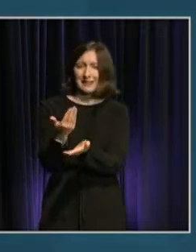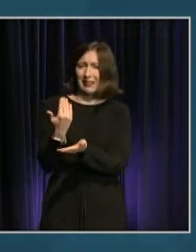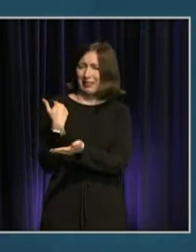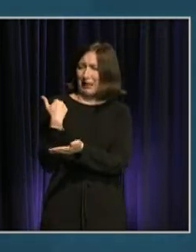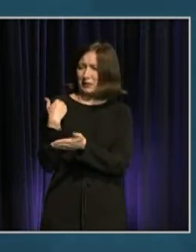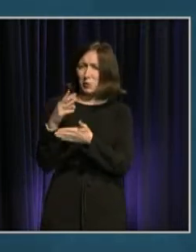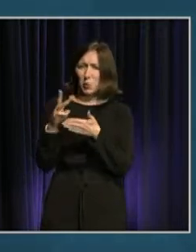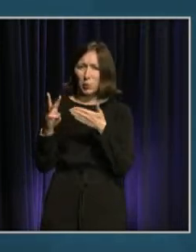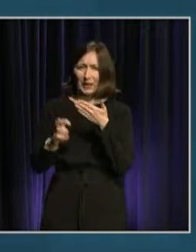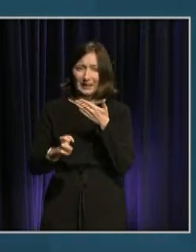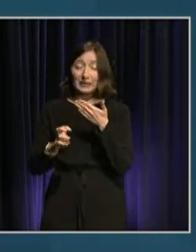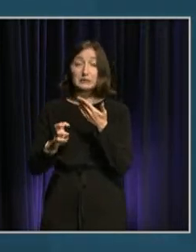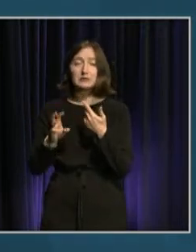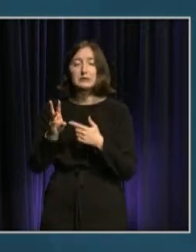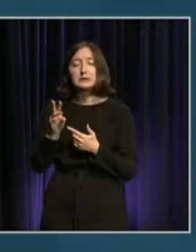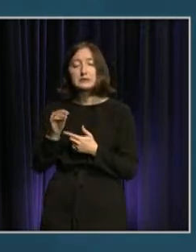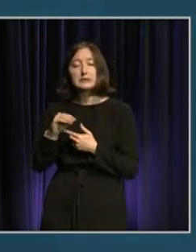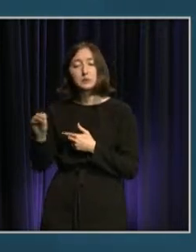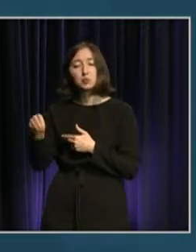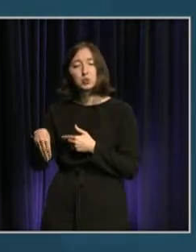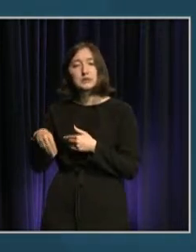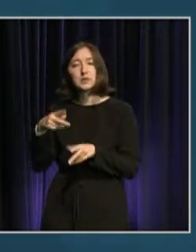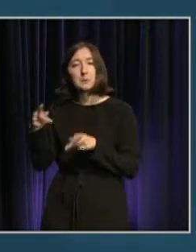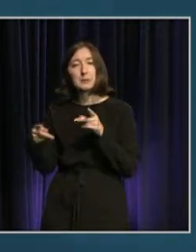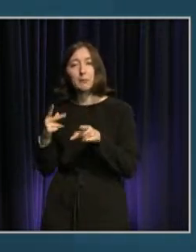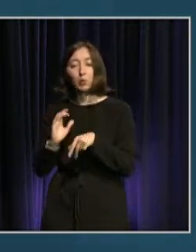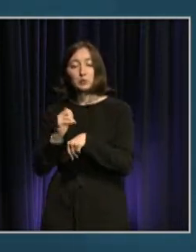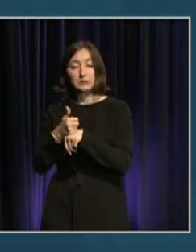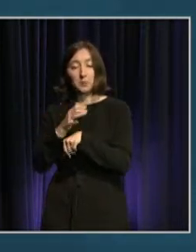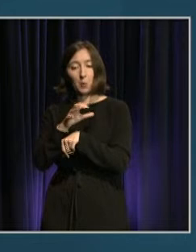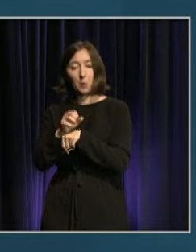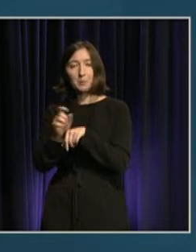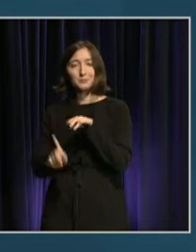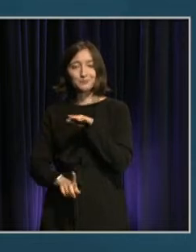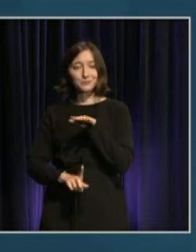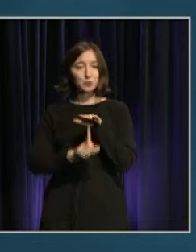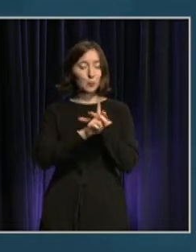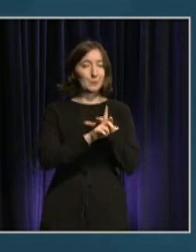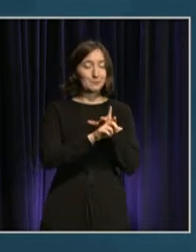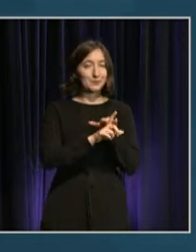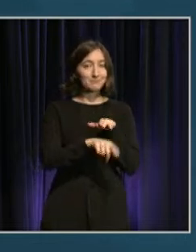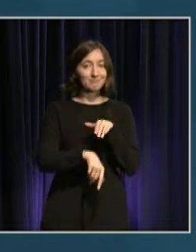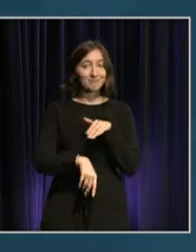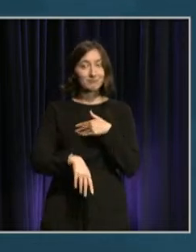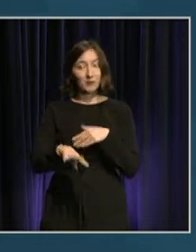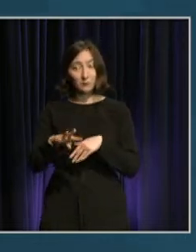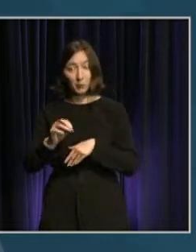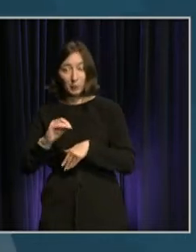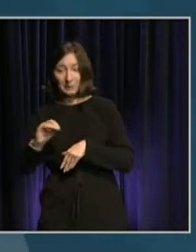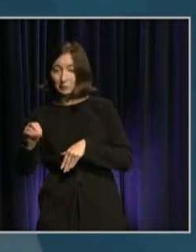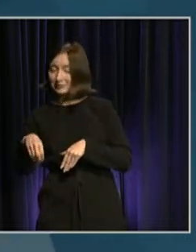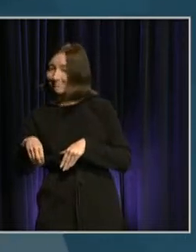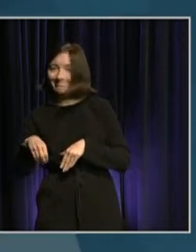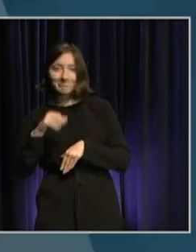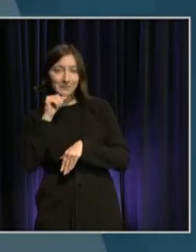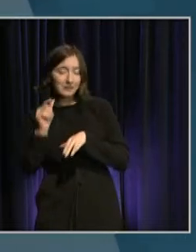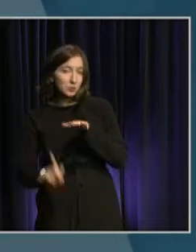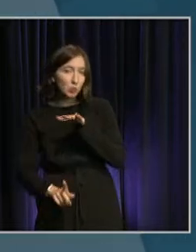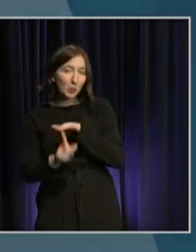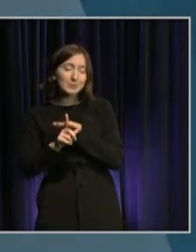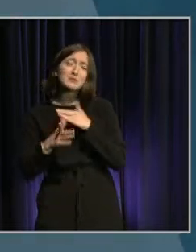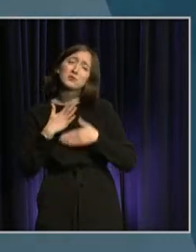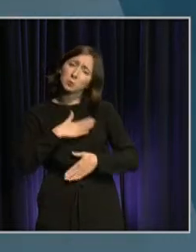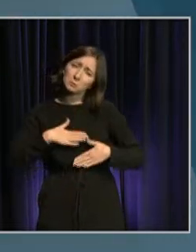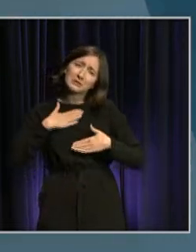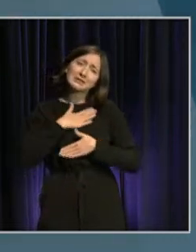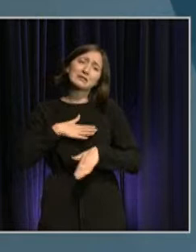60% of the appointments that were available at the blood center, so we need you to make that call, make your appointment. If you're able to donate blood, please do it as soon